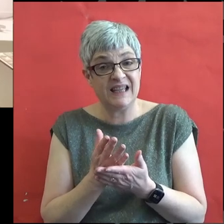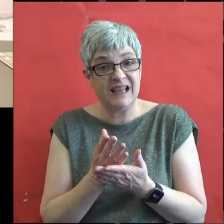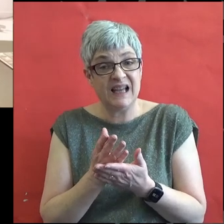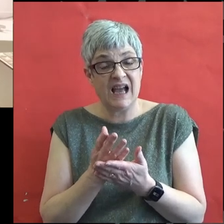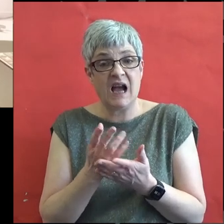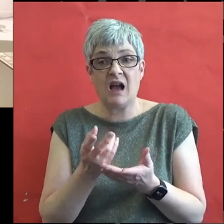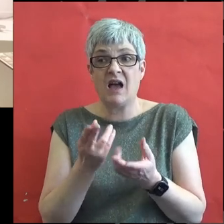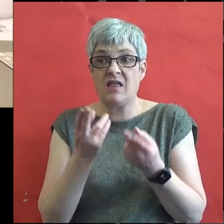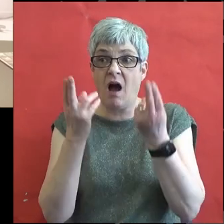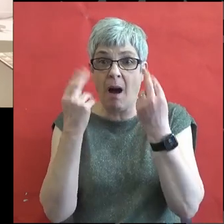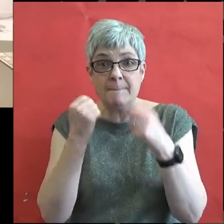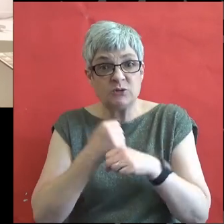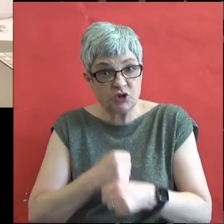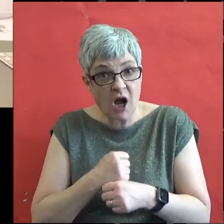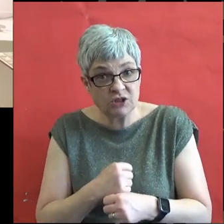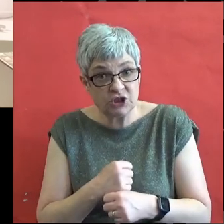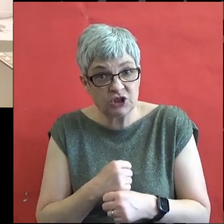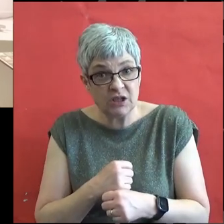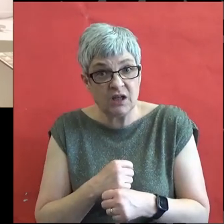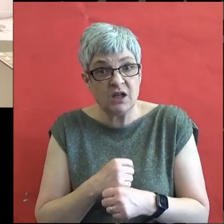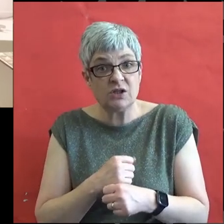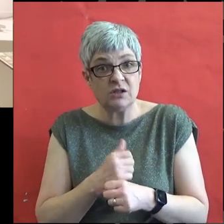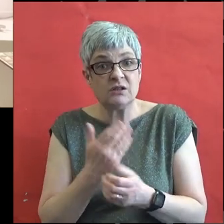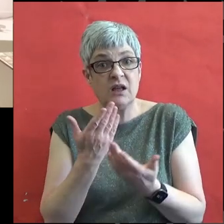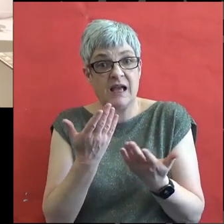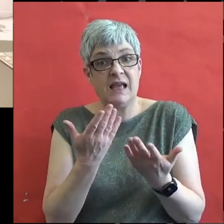money, how we give and how we receive.